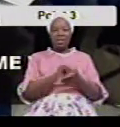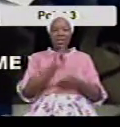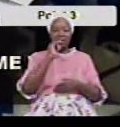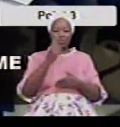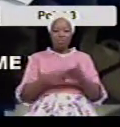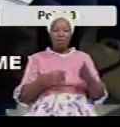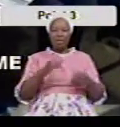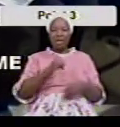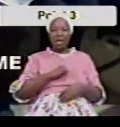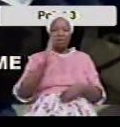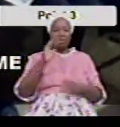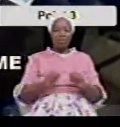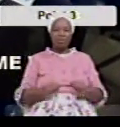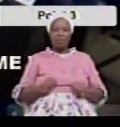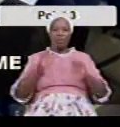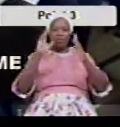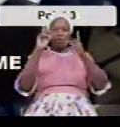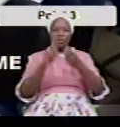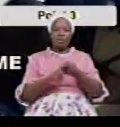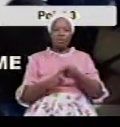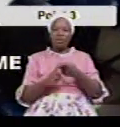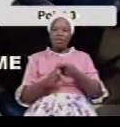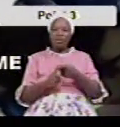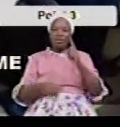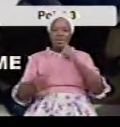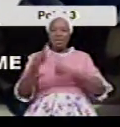to. Are you hear amen now?